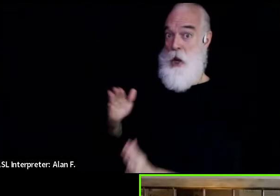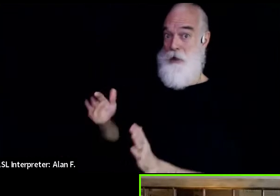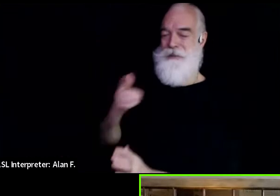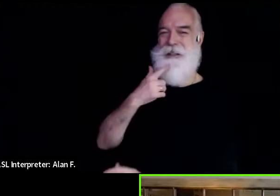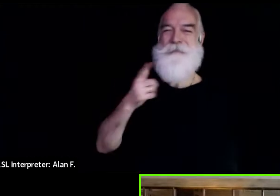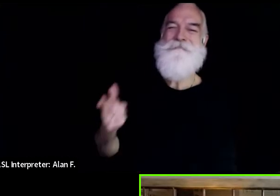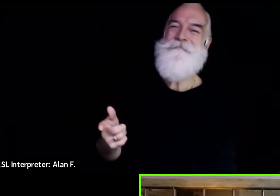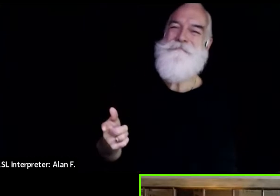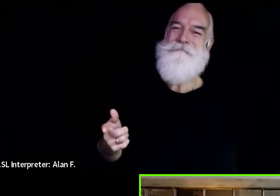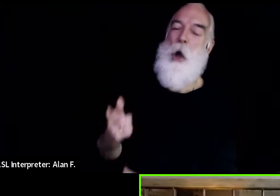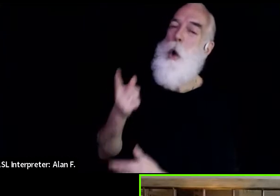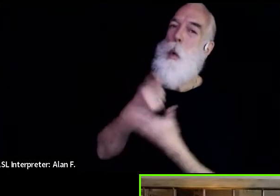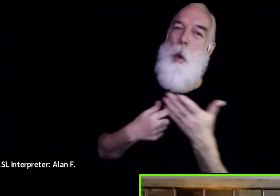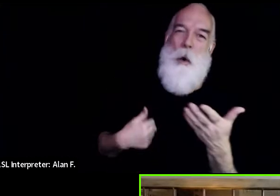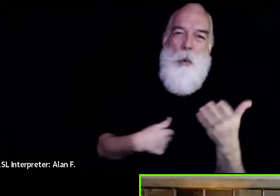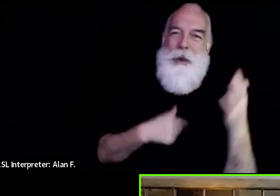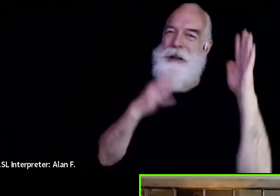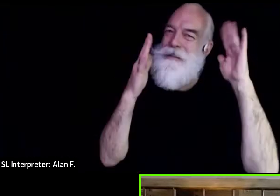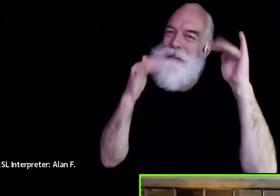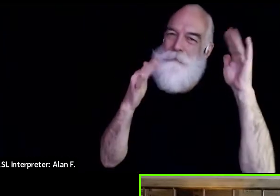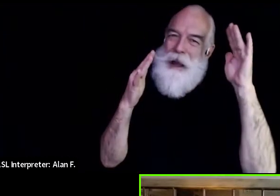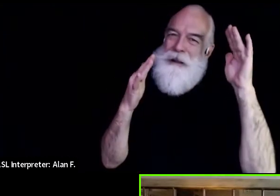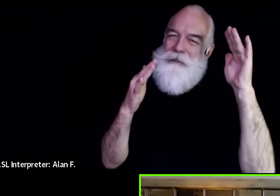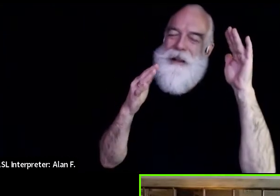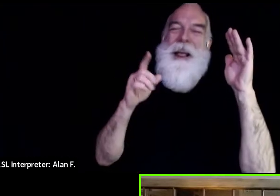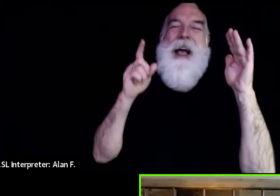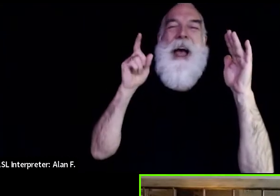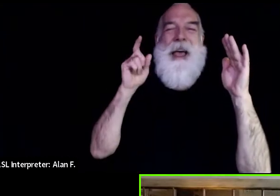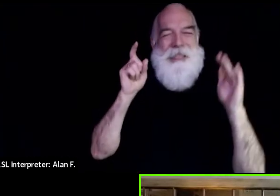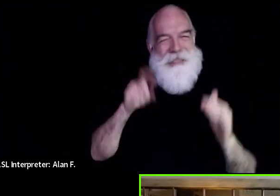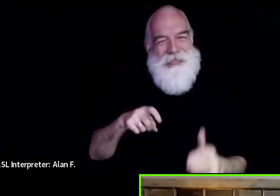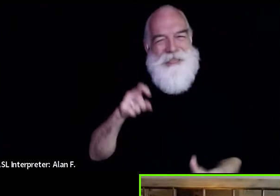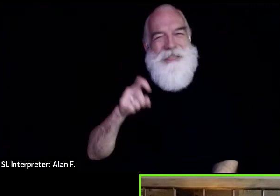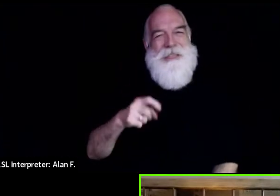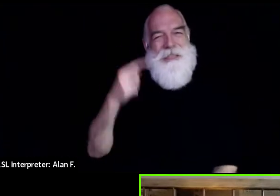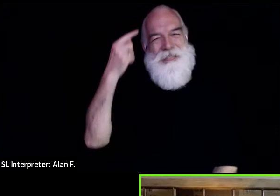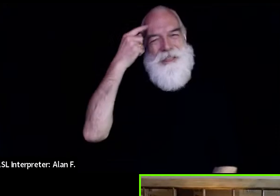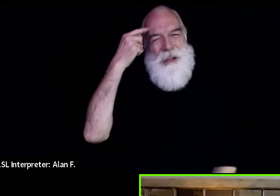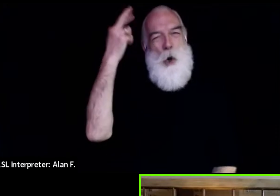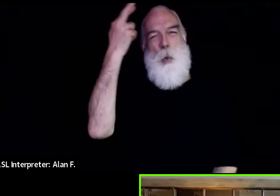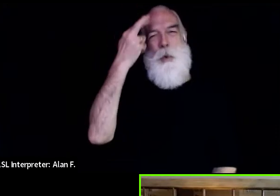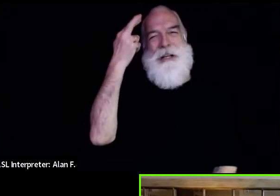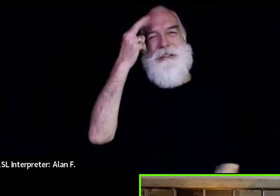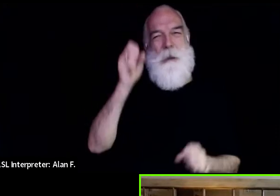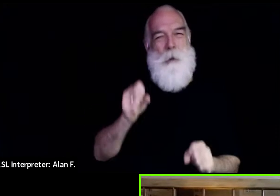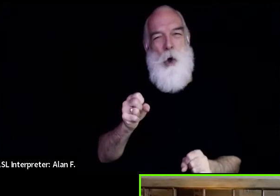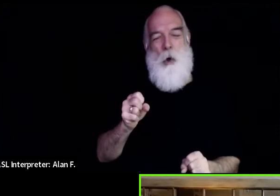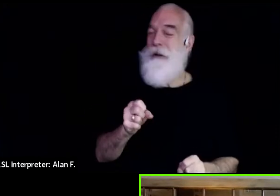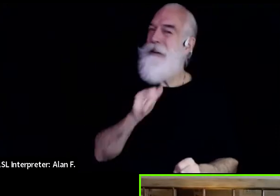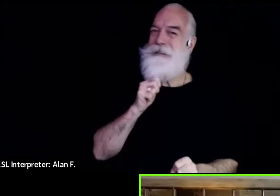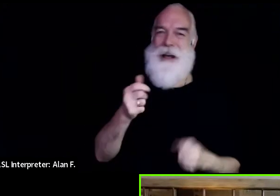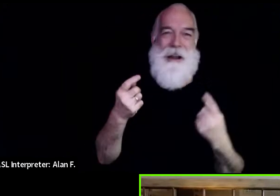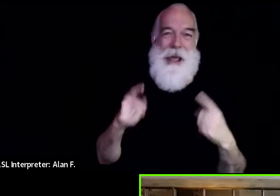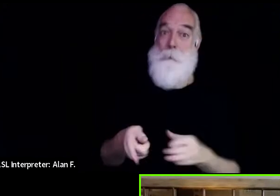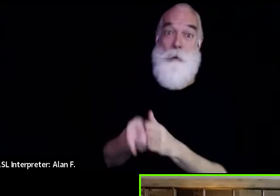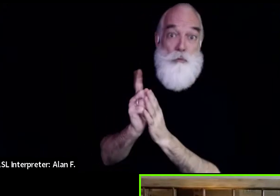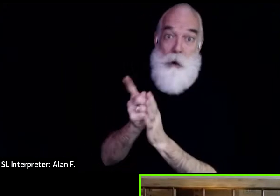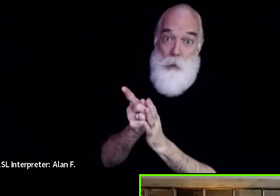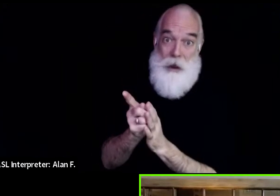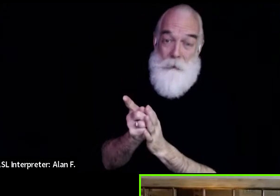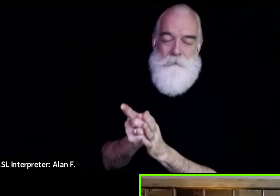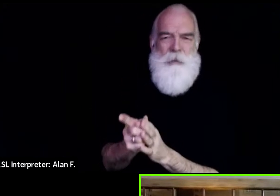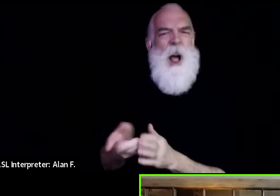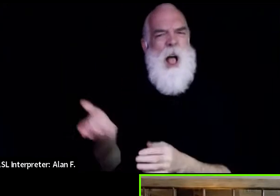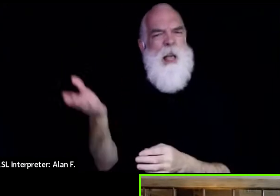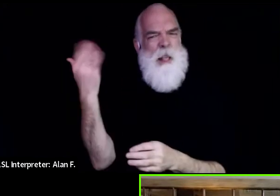overnight. And mm-hmm. we have to understand that, and I think the last presidential election showed us is people by